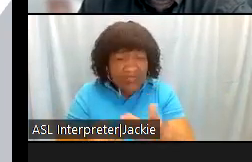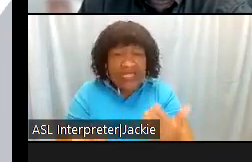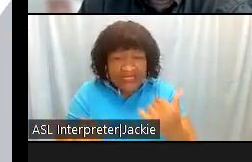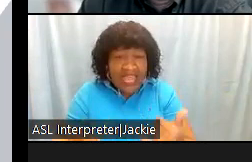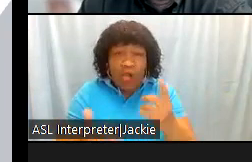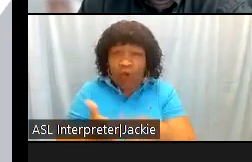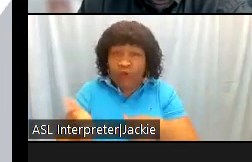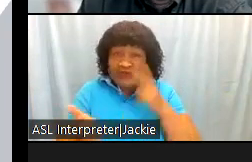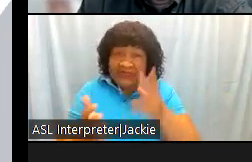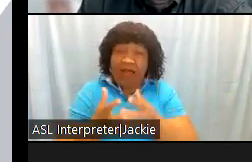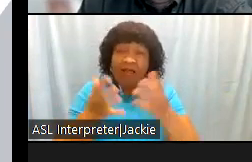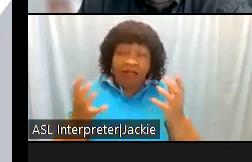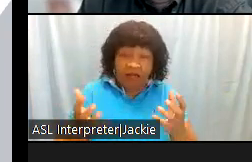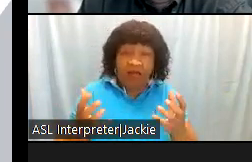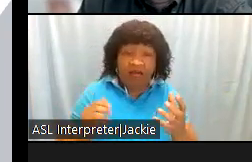seeing a lot of